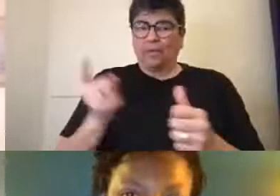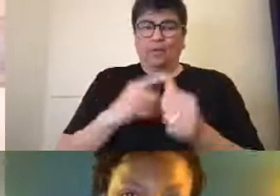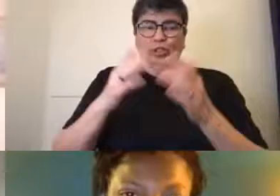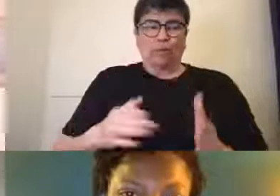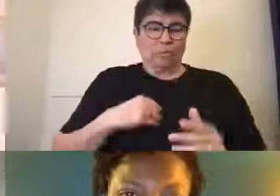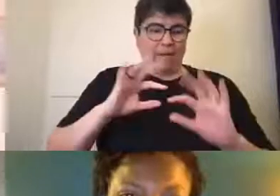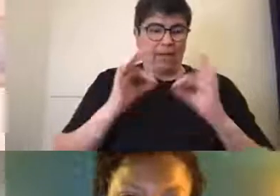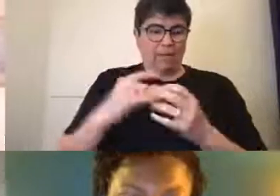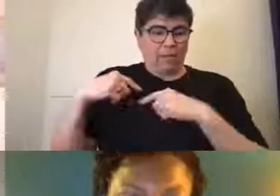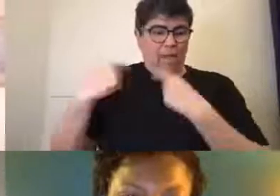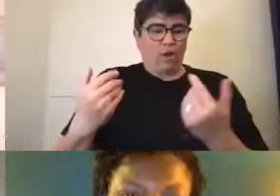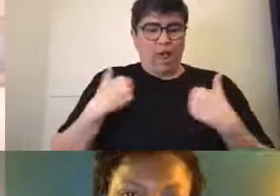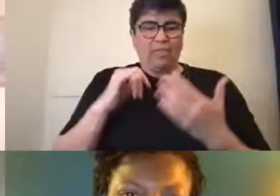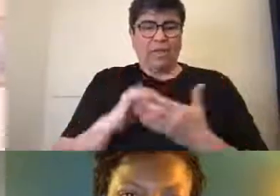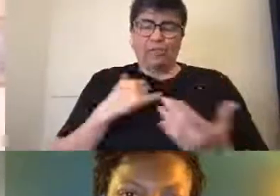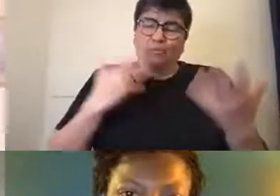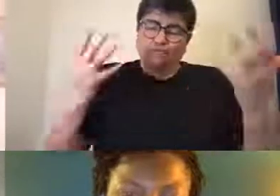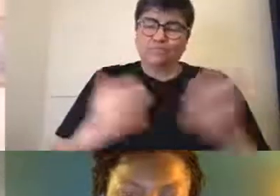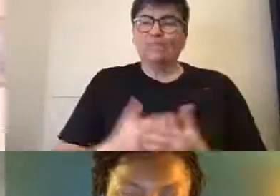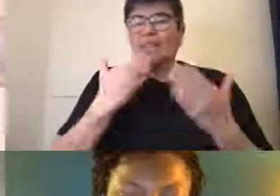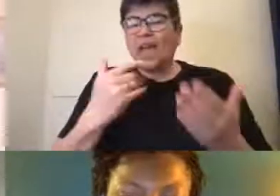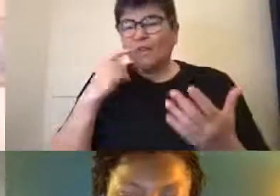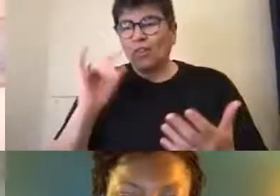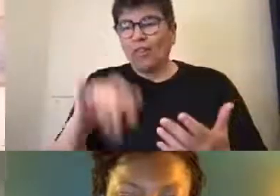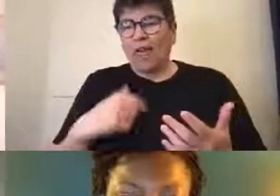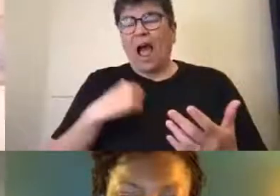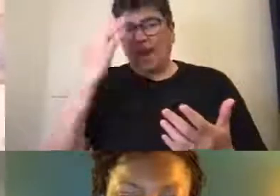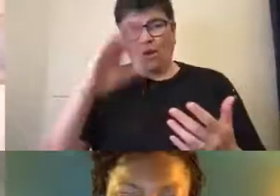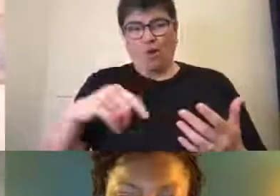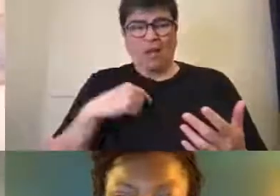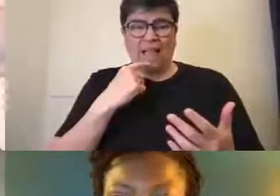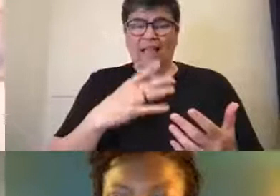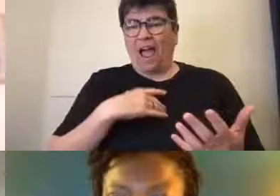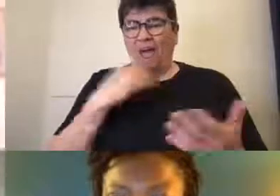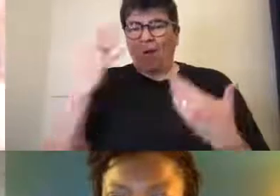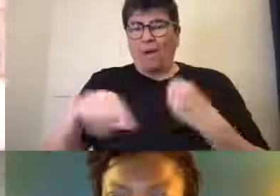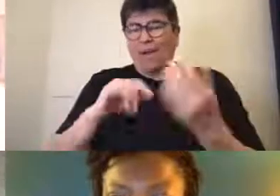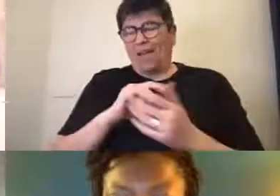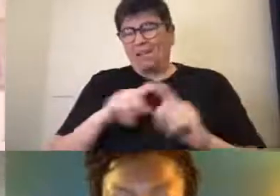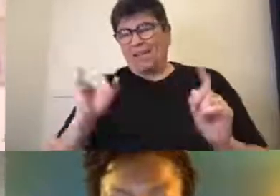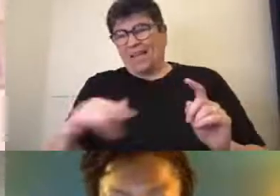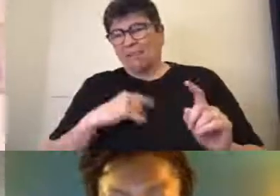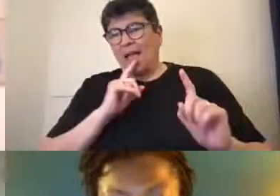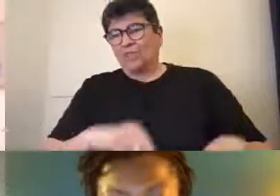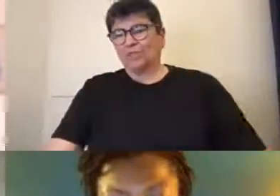family who's ever had that. So thank you for that. I know you're like, damn, I didn't ask you all that, but that's my answer.